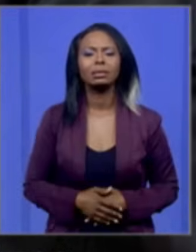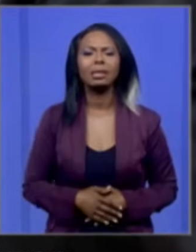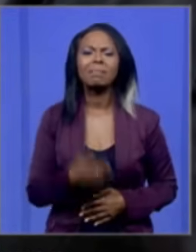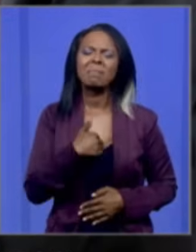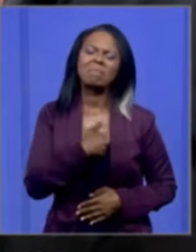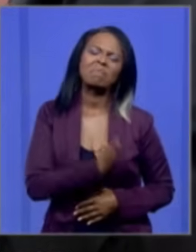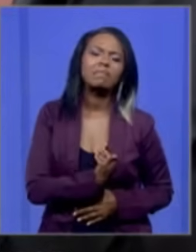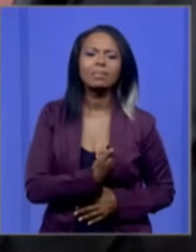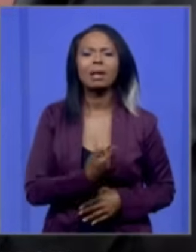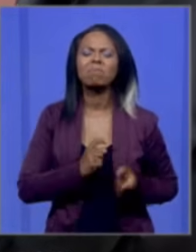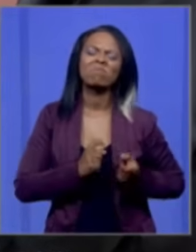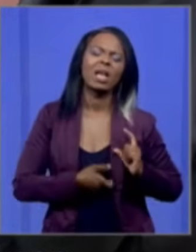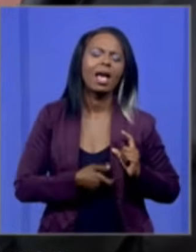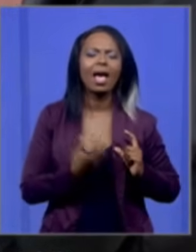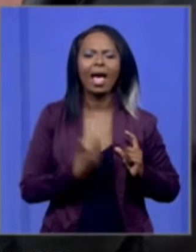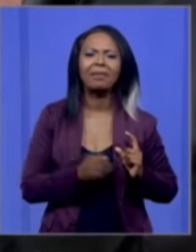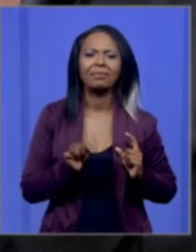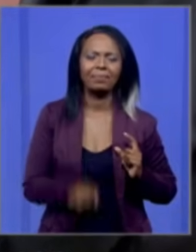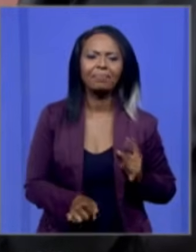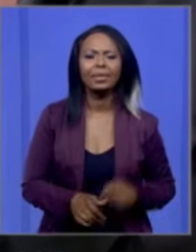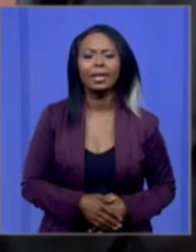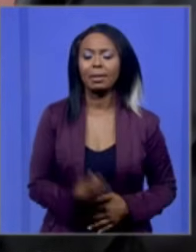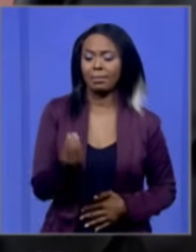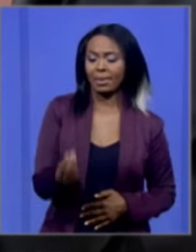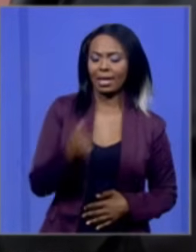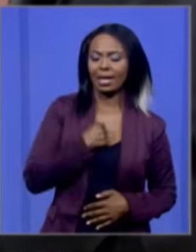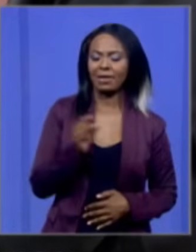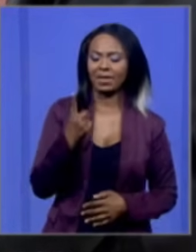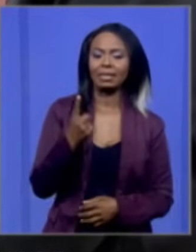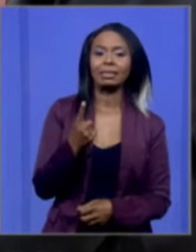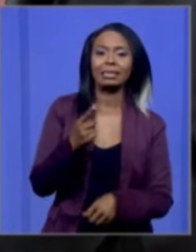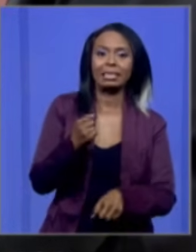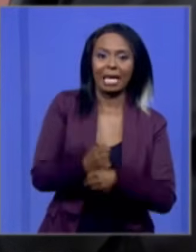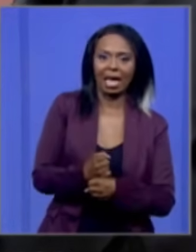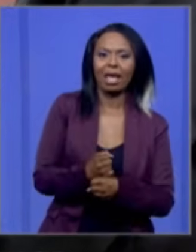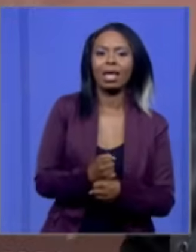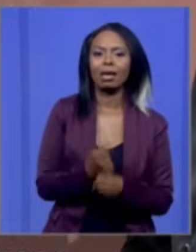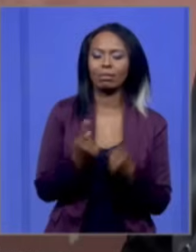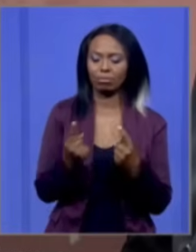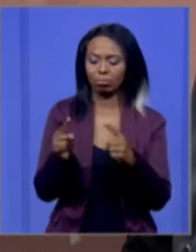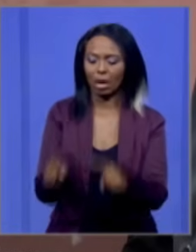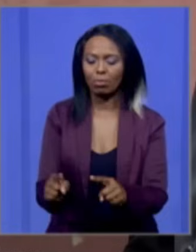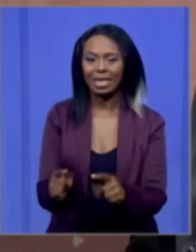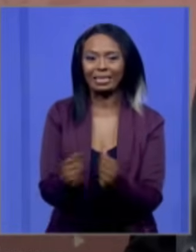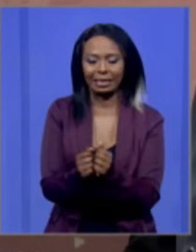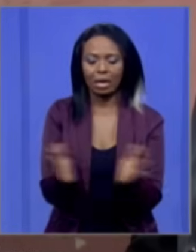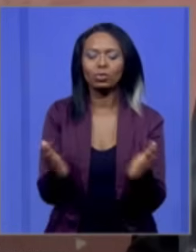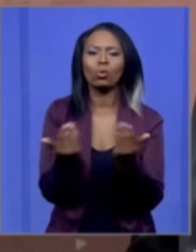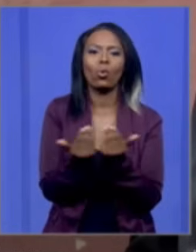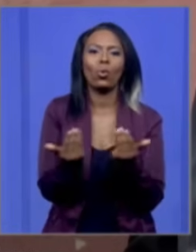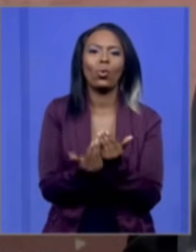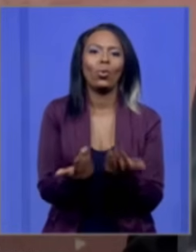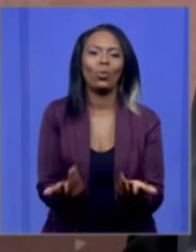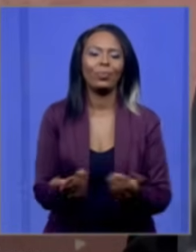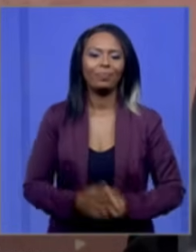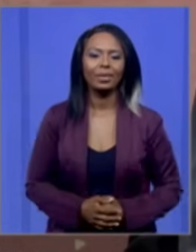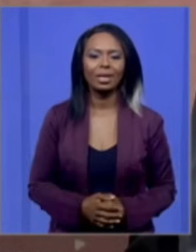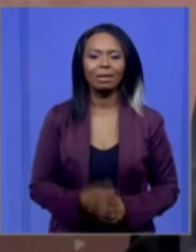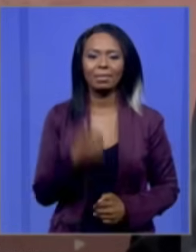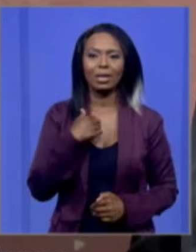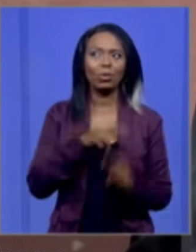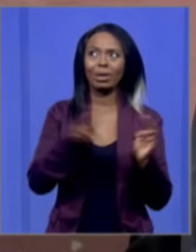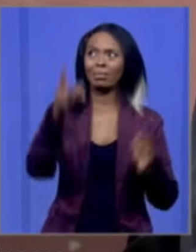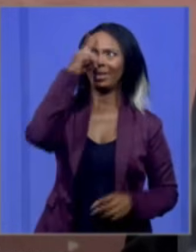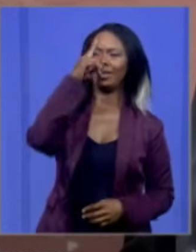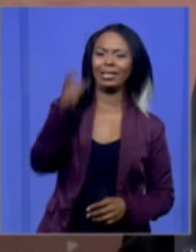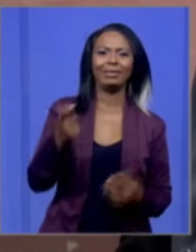Se ke utlwile botlhoko mo e leng gore ngwana ka ene le jara ya gagwe ya ntlha a tla sekolong. Ne ke sa dumele gore e ka re ka January yana